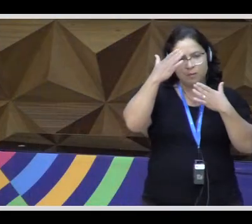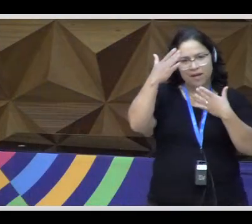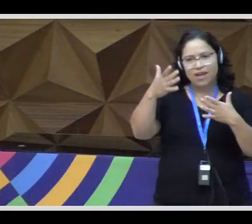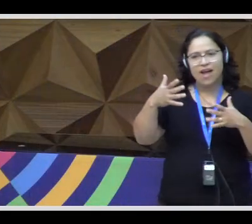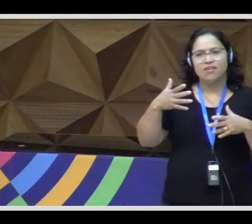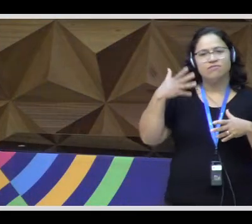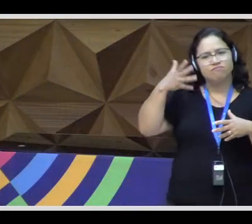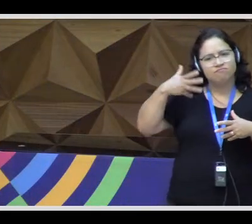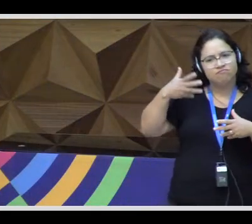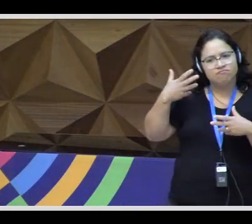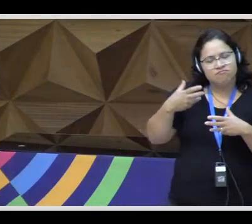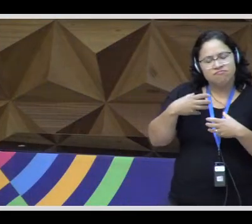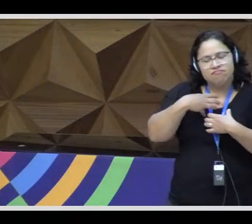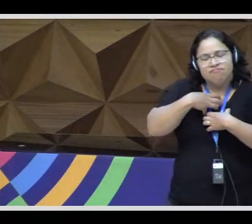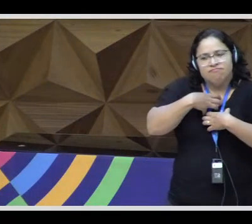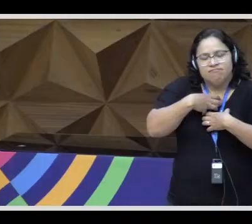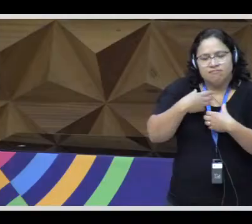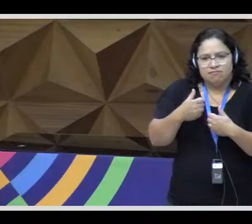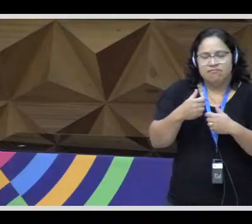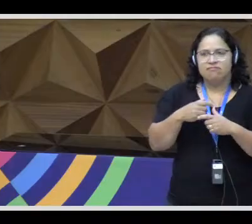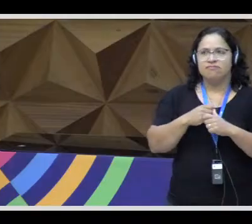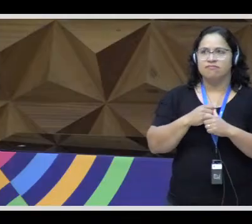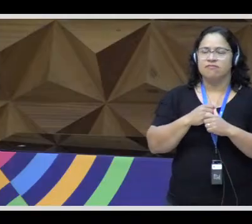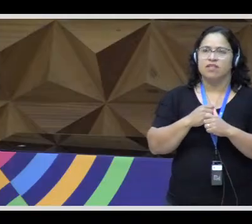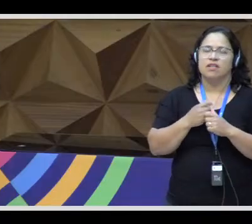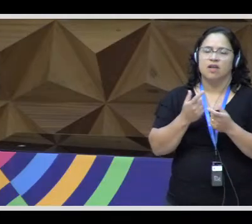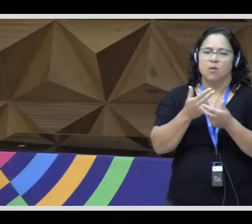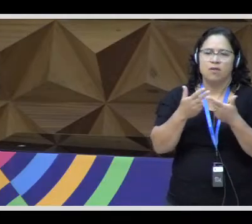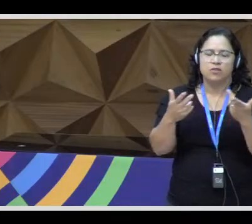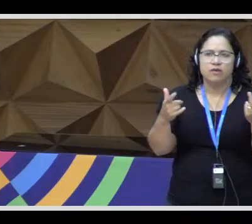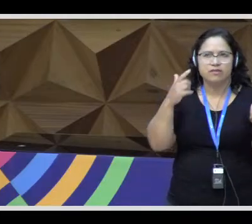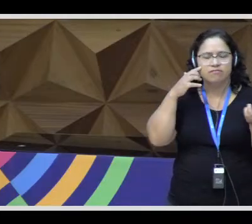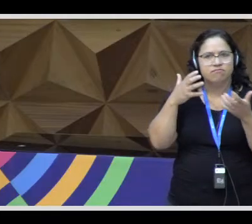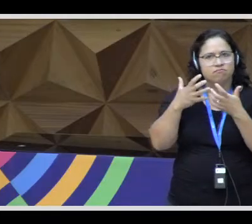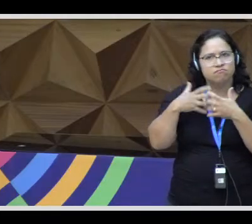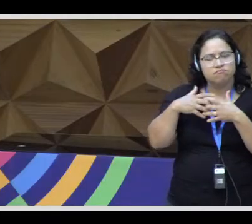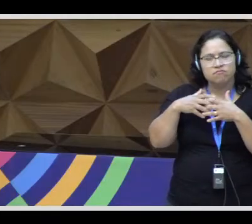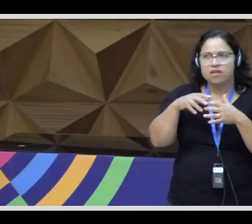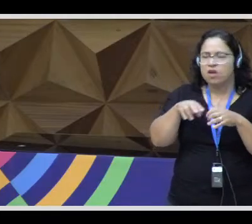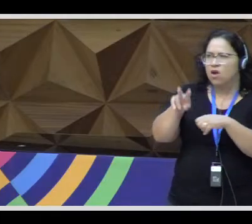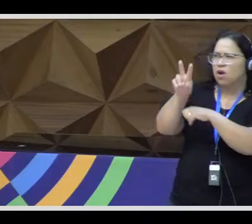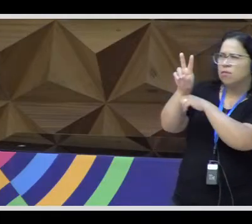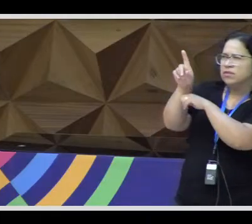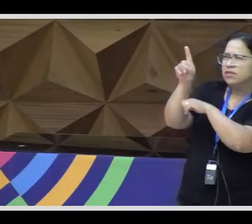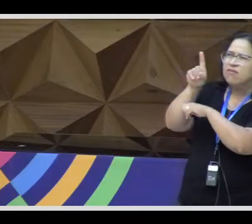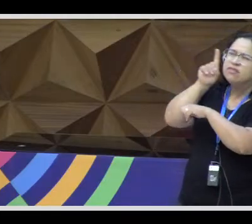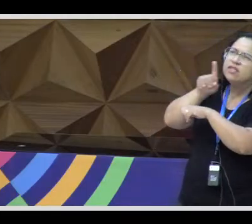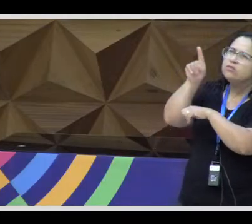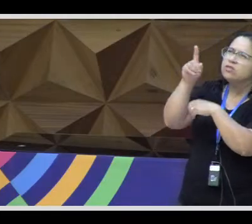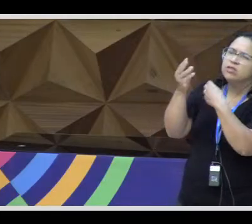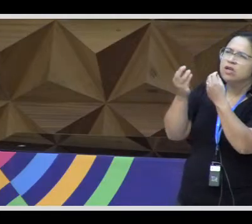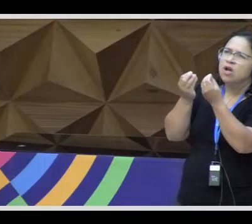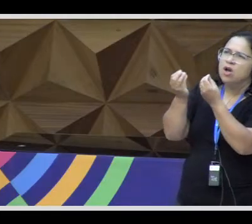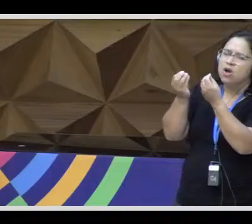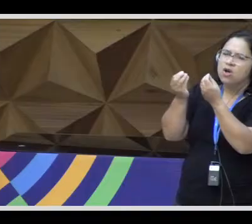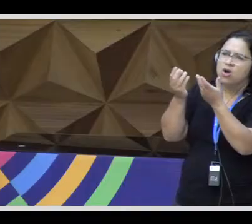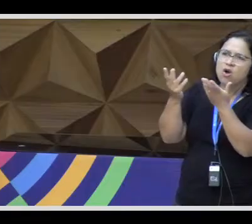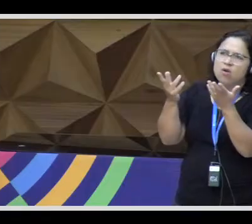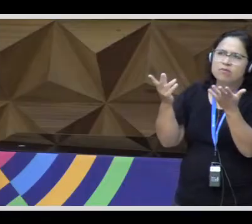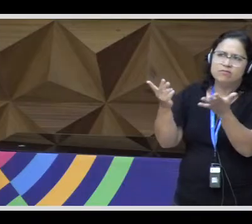some things are reflecting. So if we look to the US, we can see how things will be. And some events are